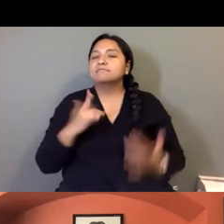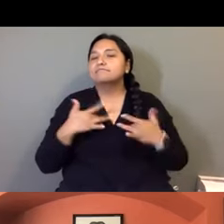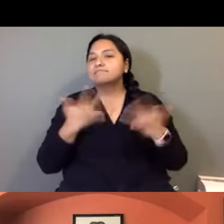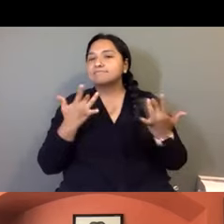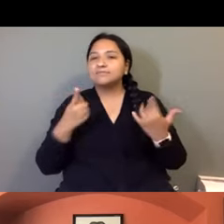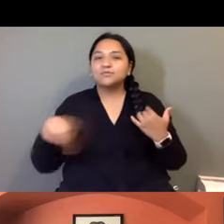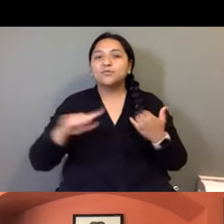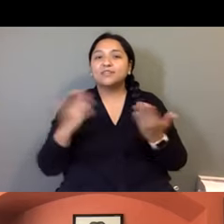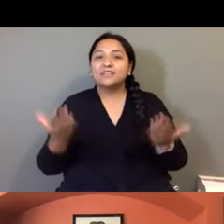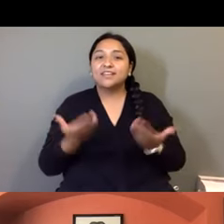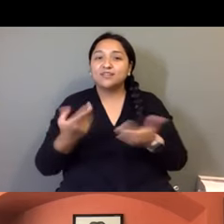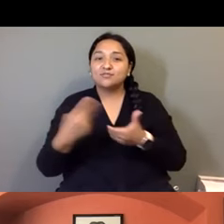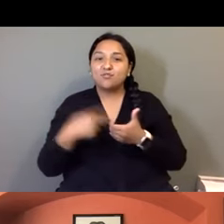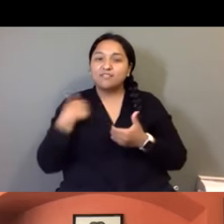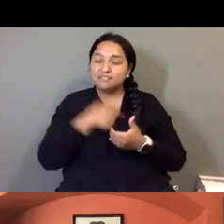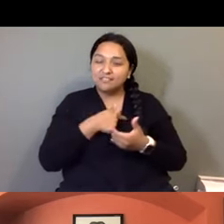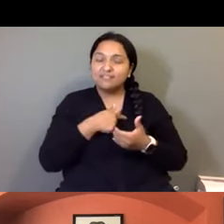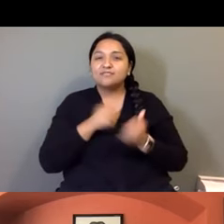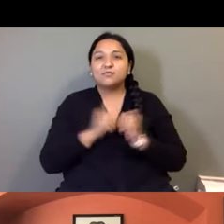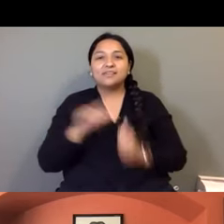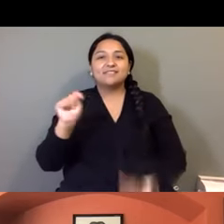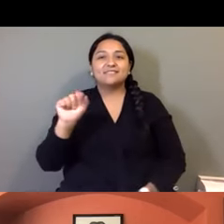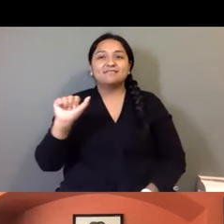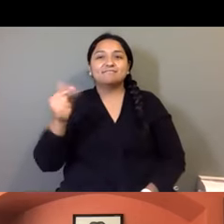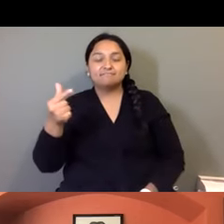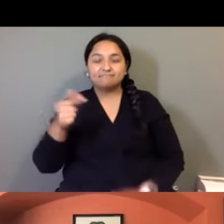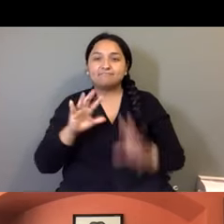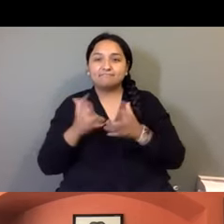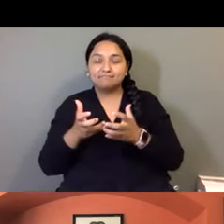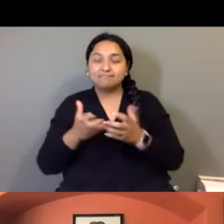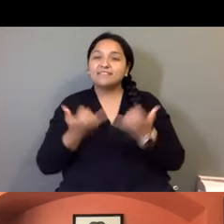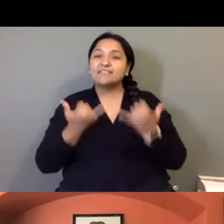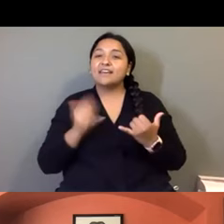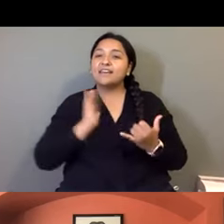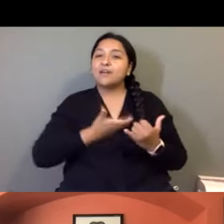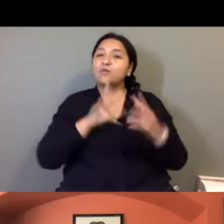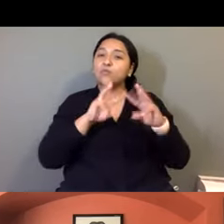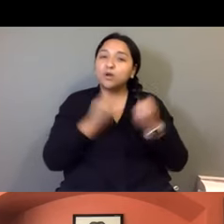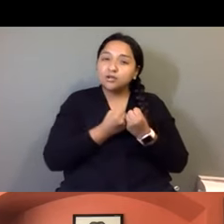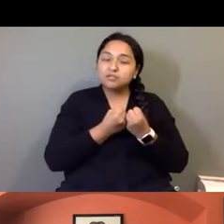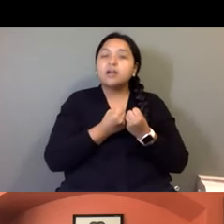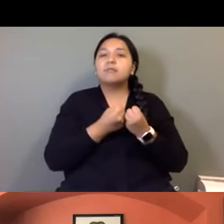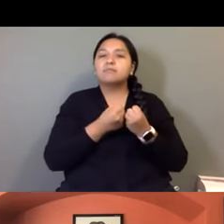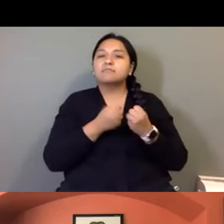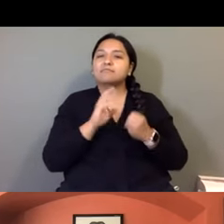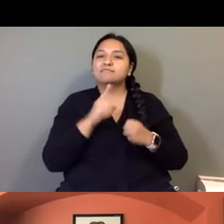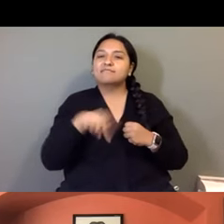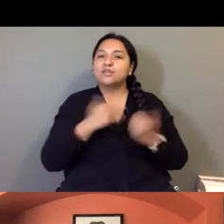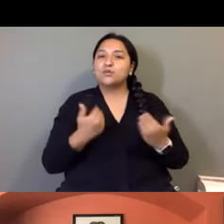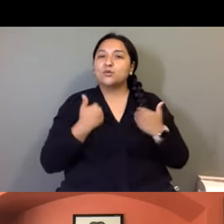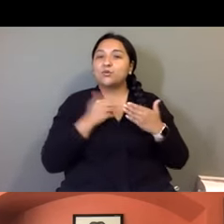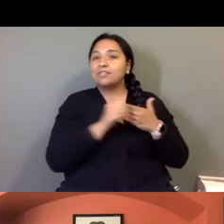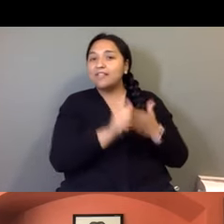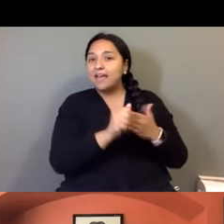join us today with Teaching Artists Guild. Today, our workshop in our series of BIPOC youth-led workshops